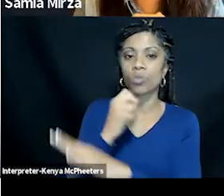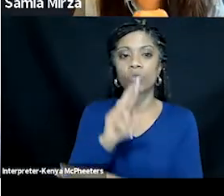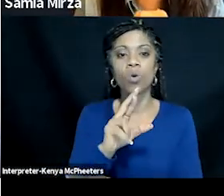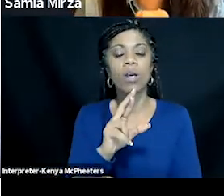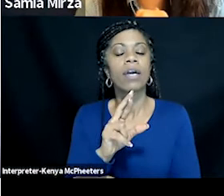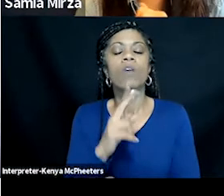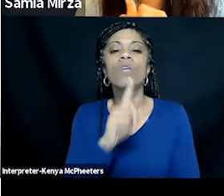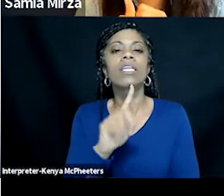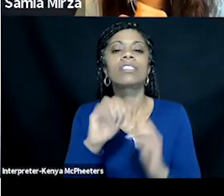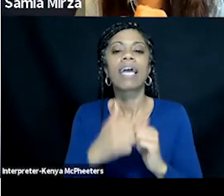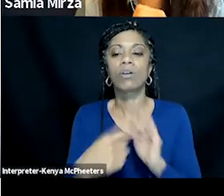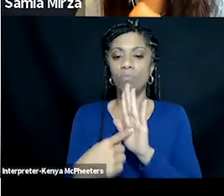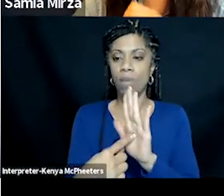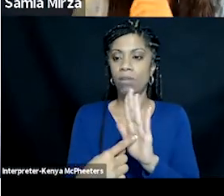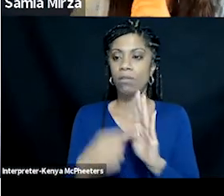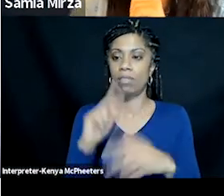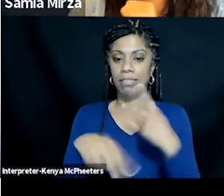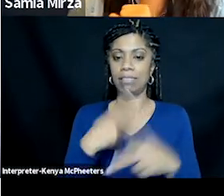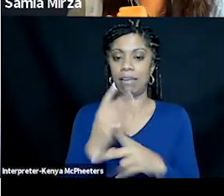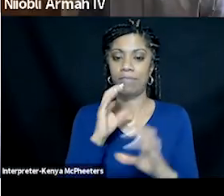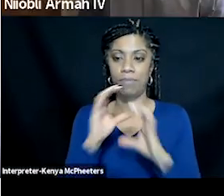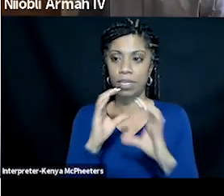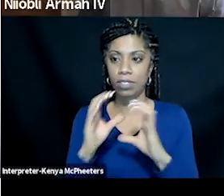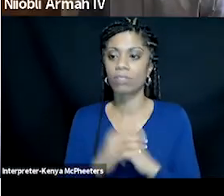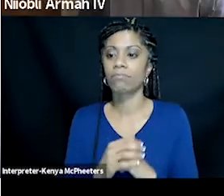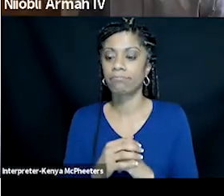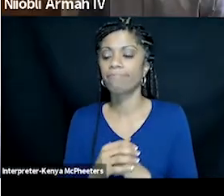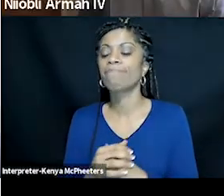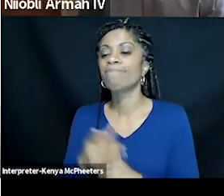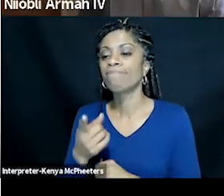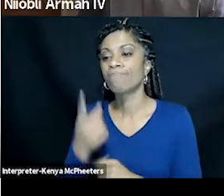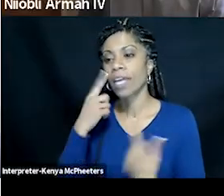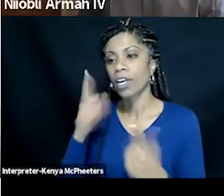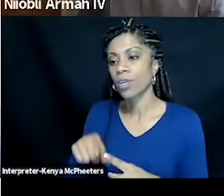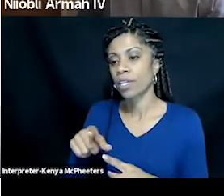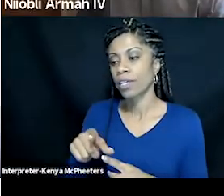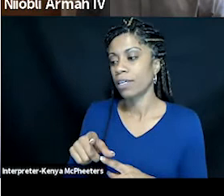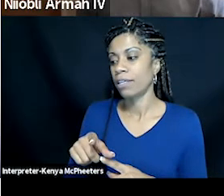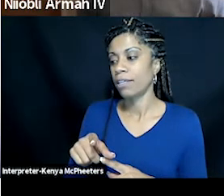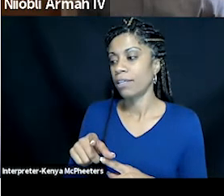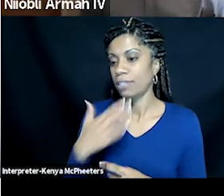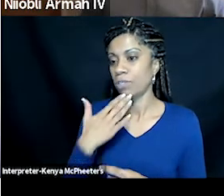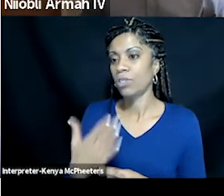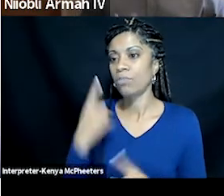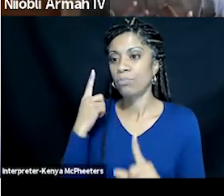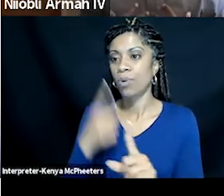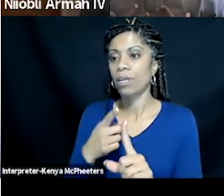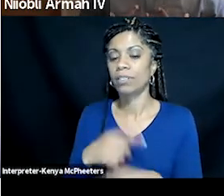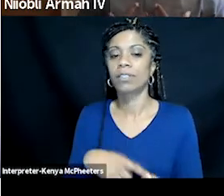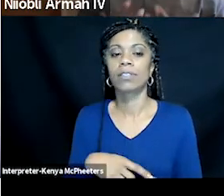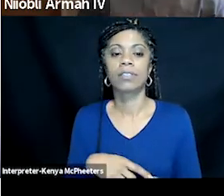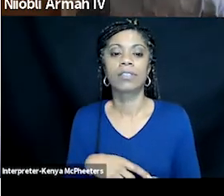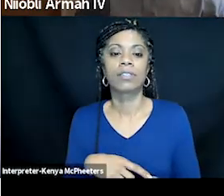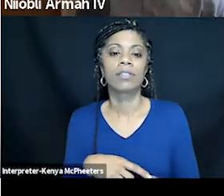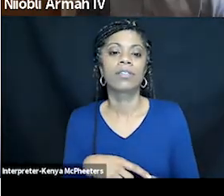their communications. No, I think that's an important point, Samia, because as practitioners, as